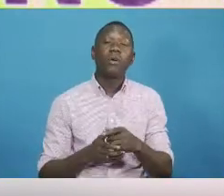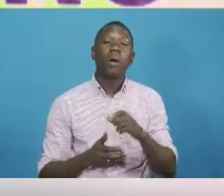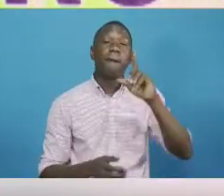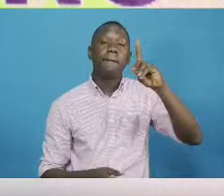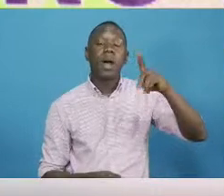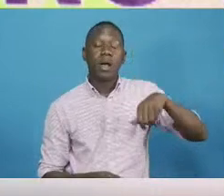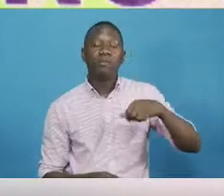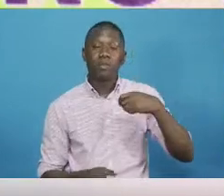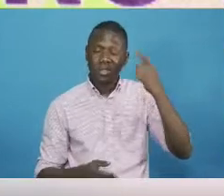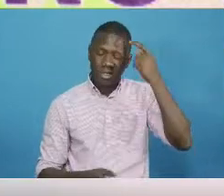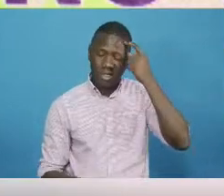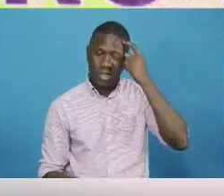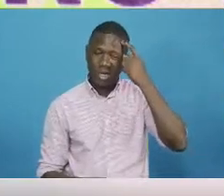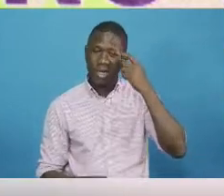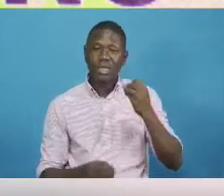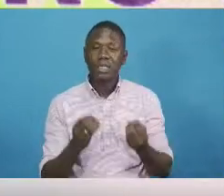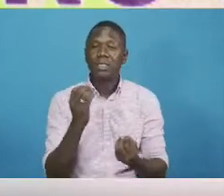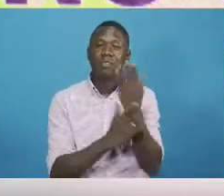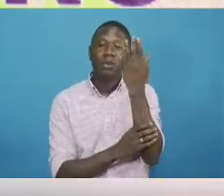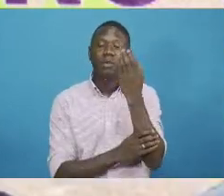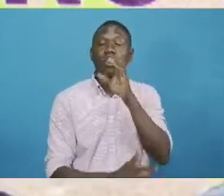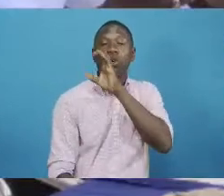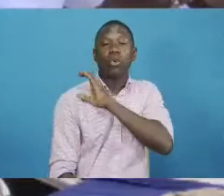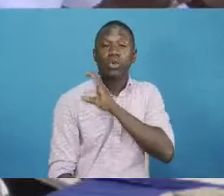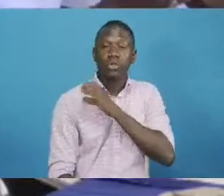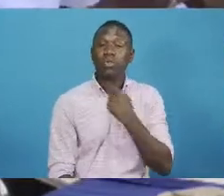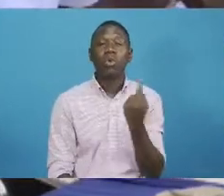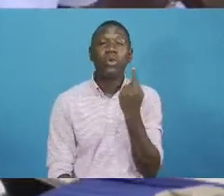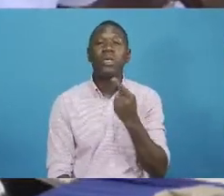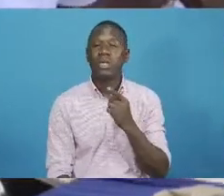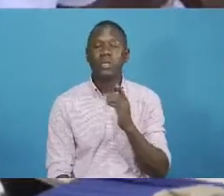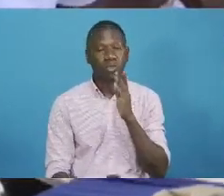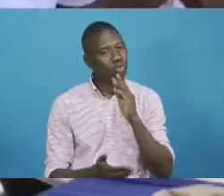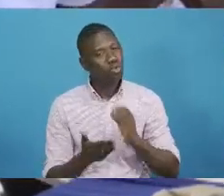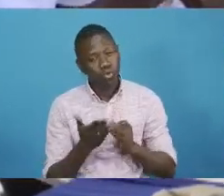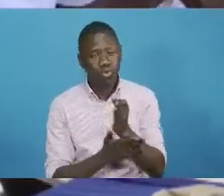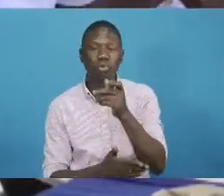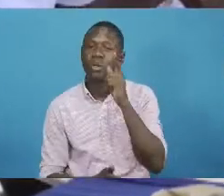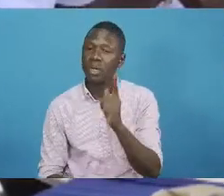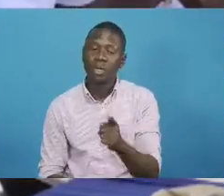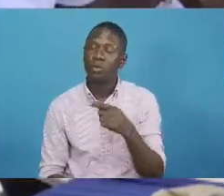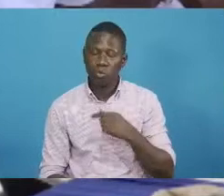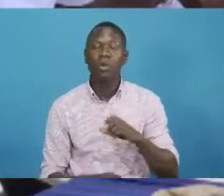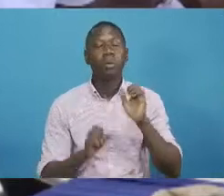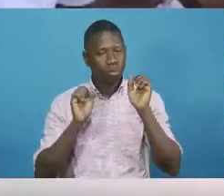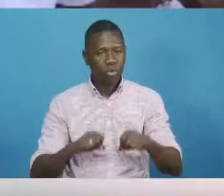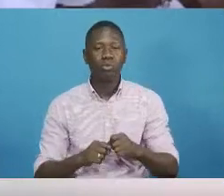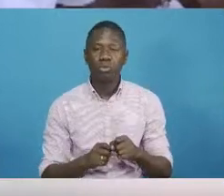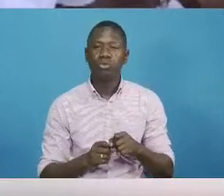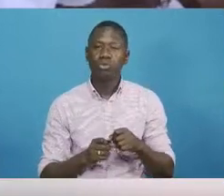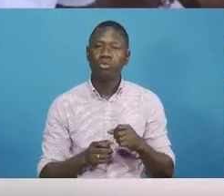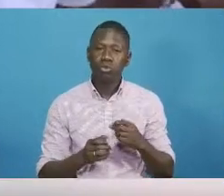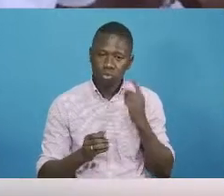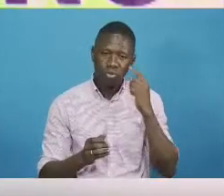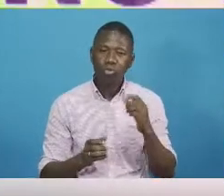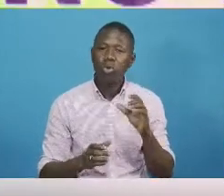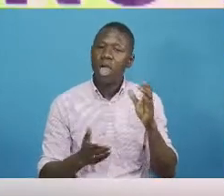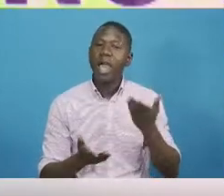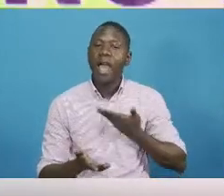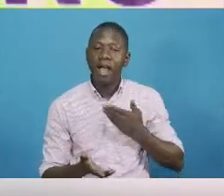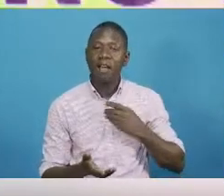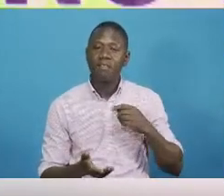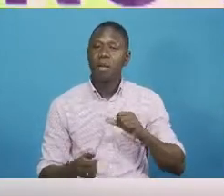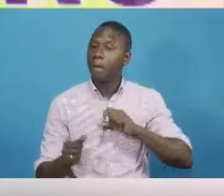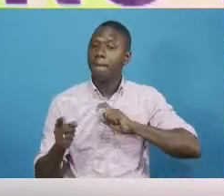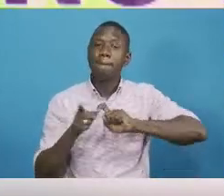developing coaches, because it is only true that we will be able to produce better players. And we were tasked